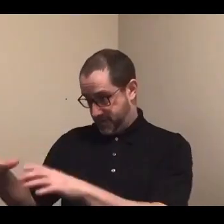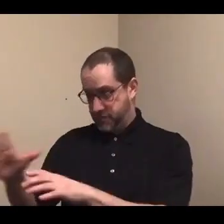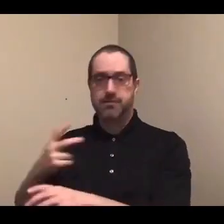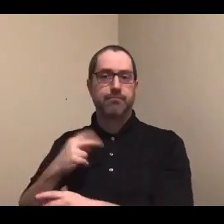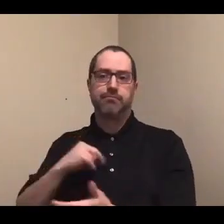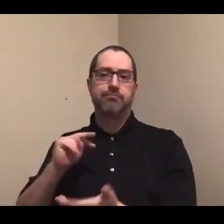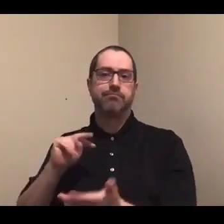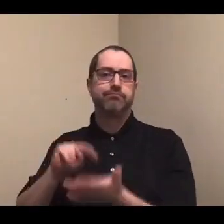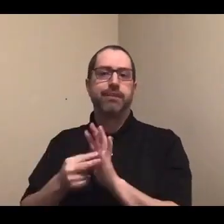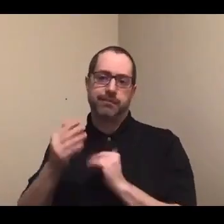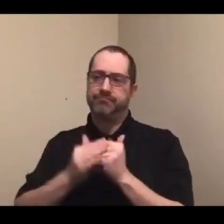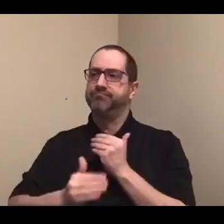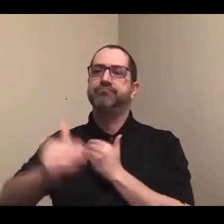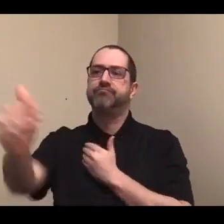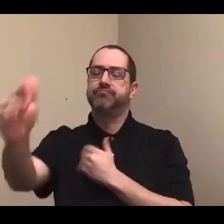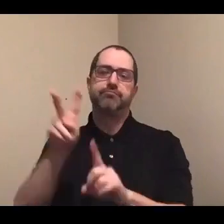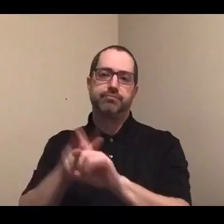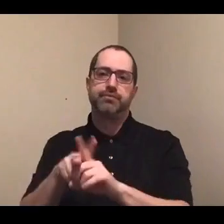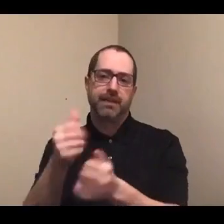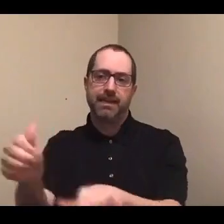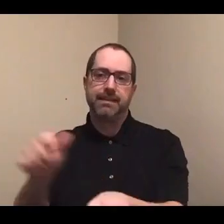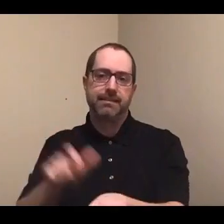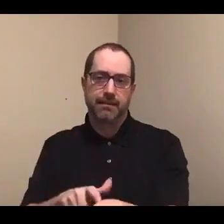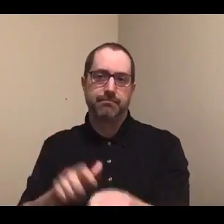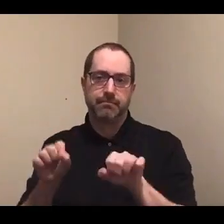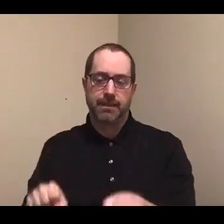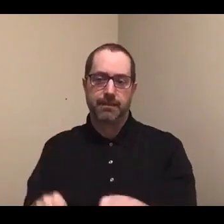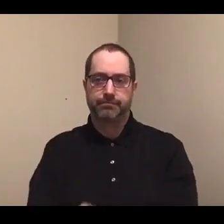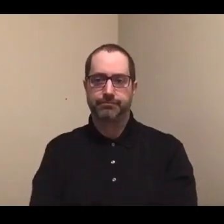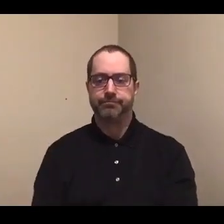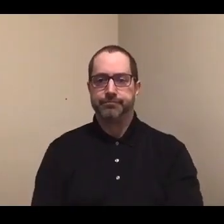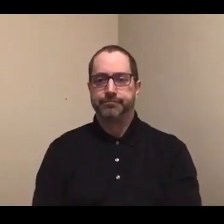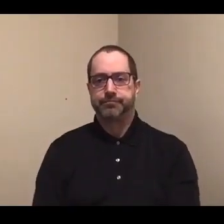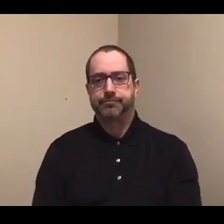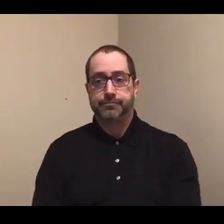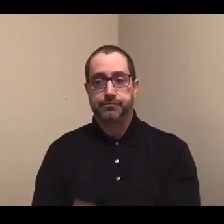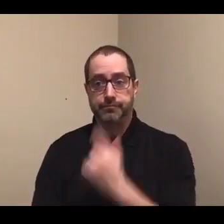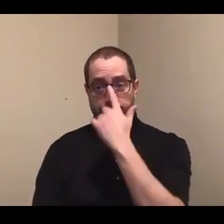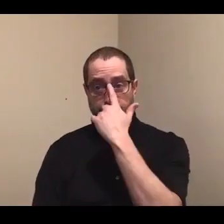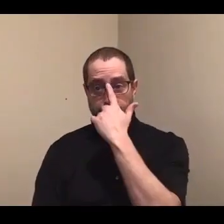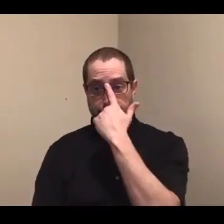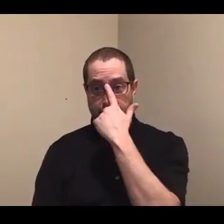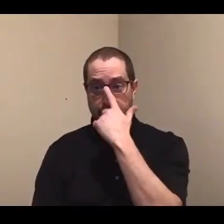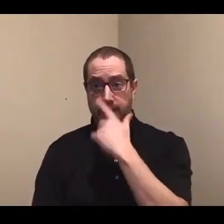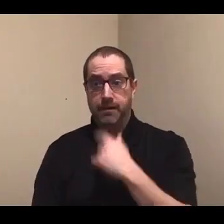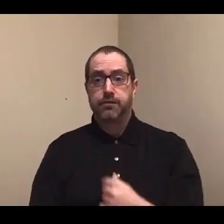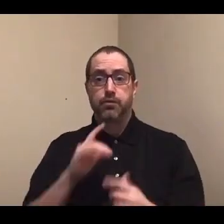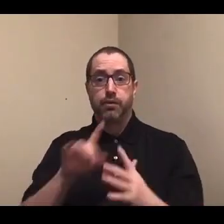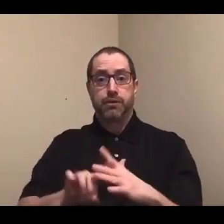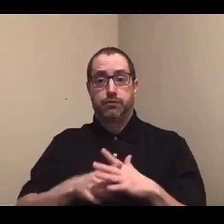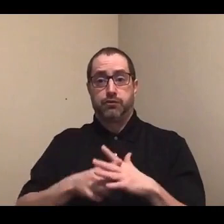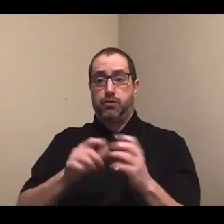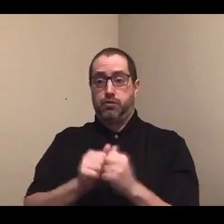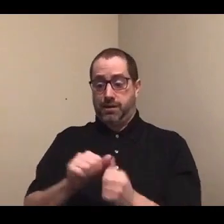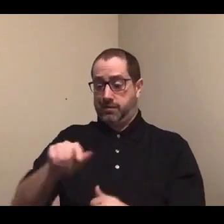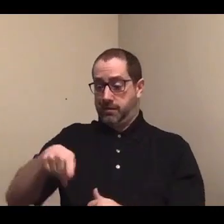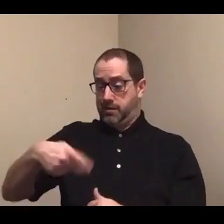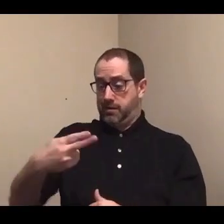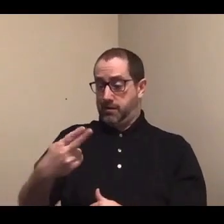And another important point, during phase 1, we have been contacting individuals directly through phone